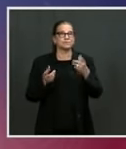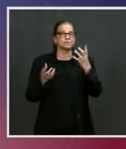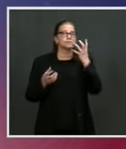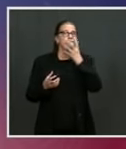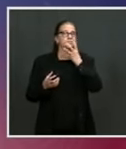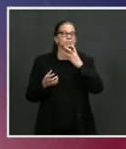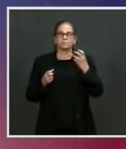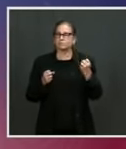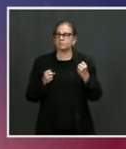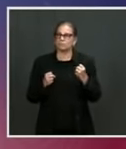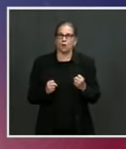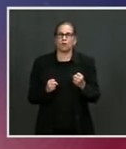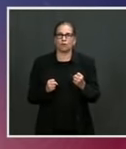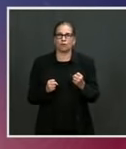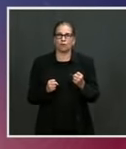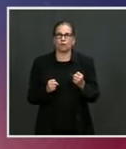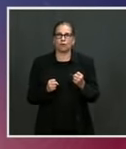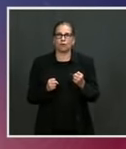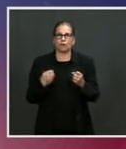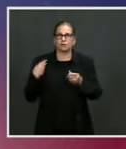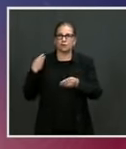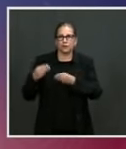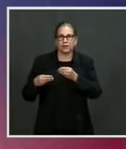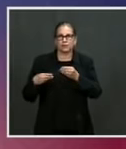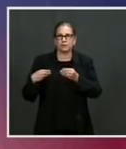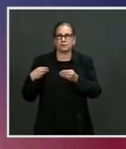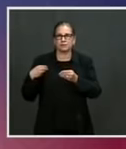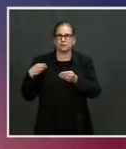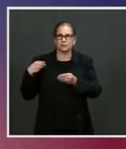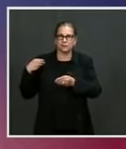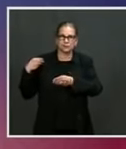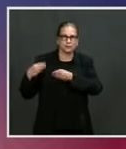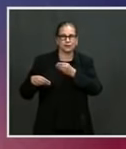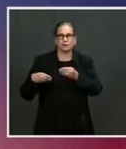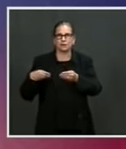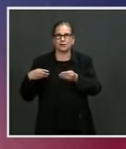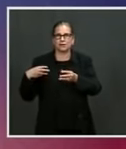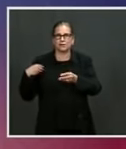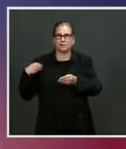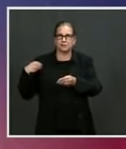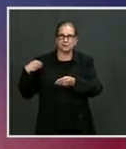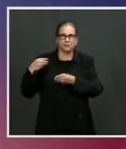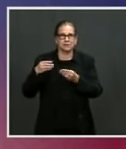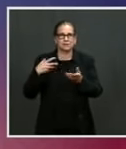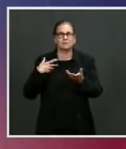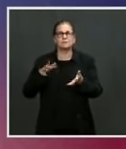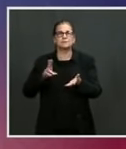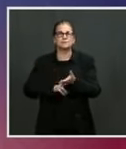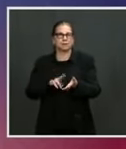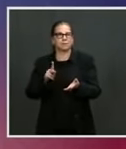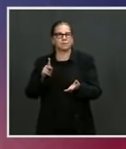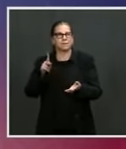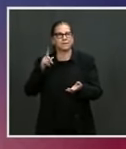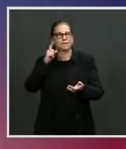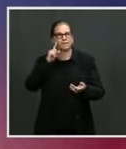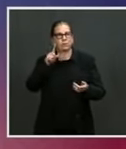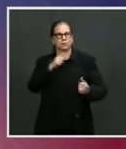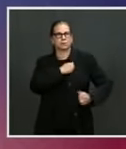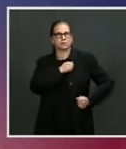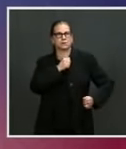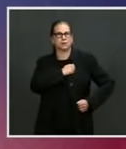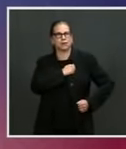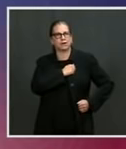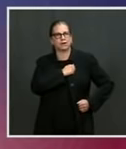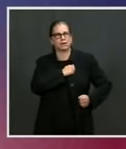And generation after generation of American heroes have signed up to be part of the fight because they understand the truth